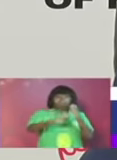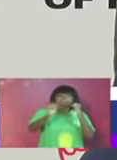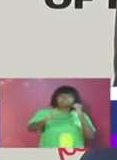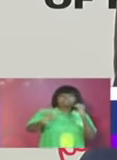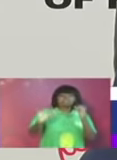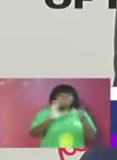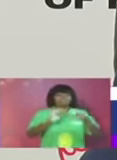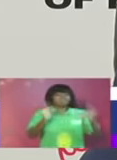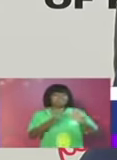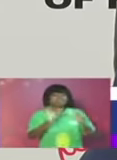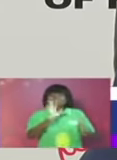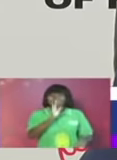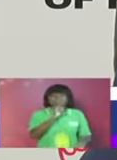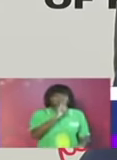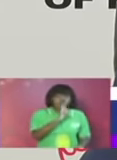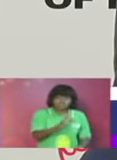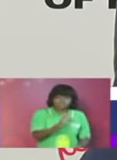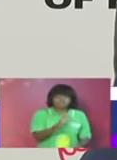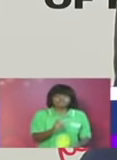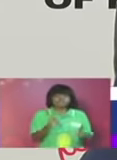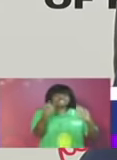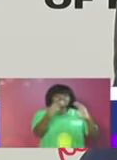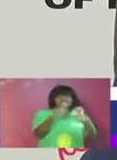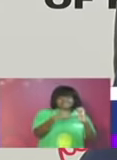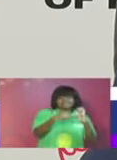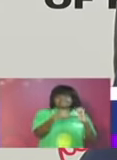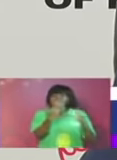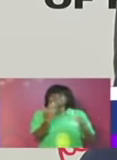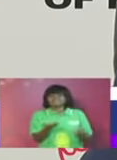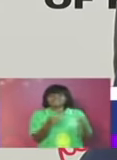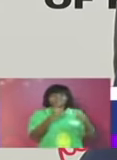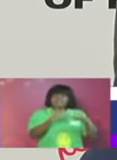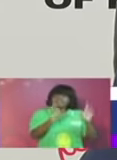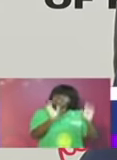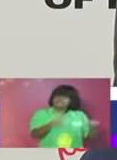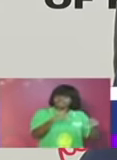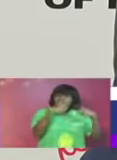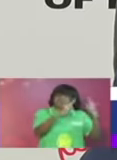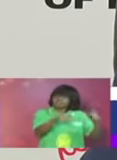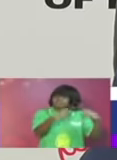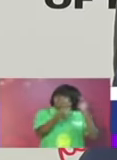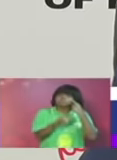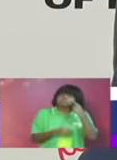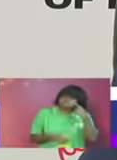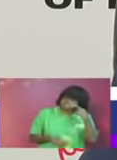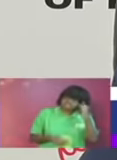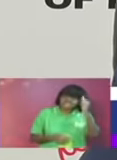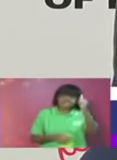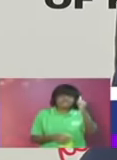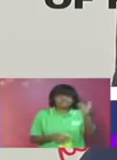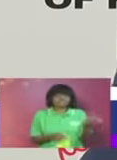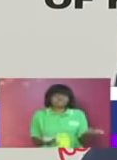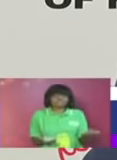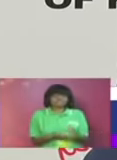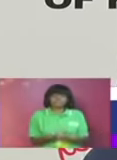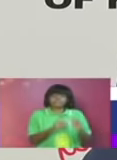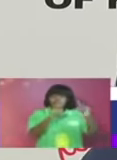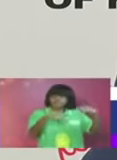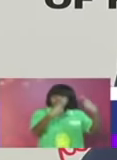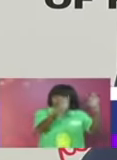well-known, reputable websites that you can go to. We at the Ministry of Health